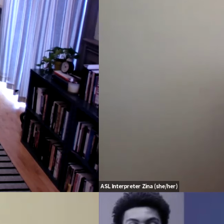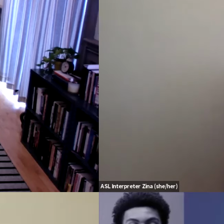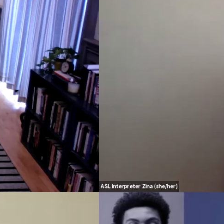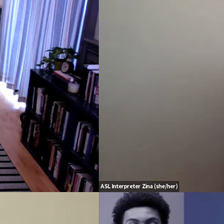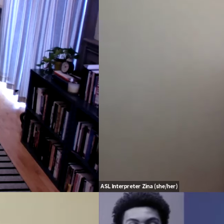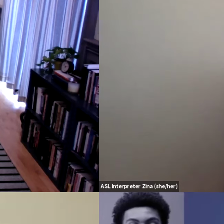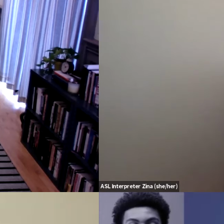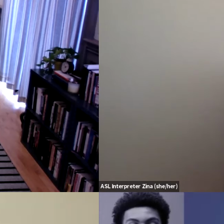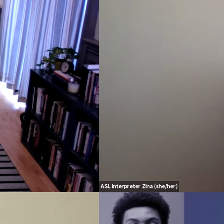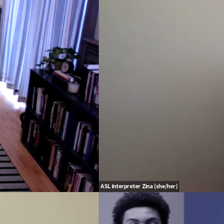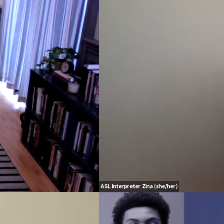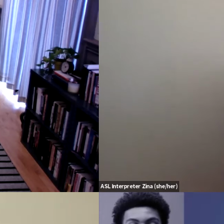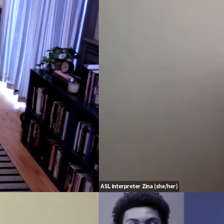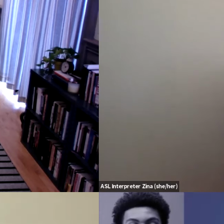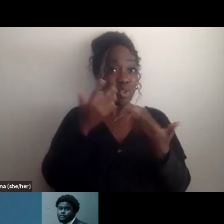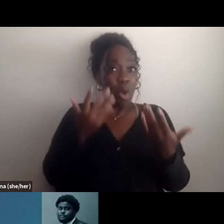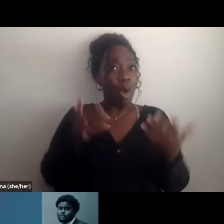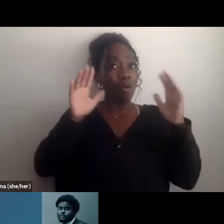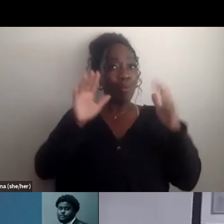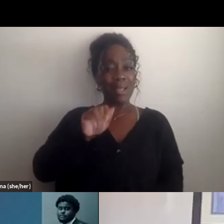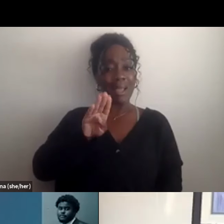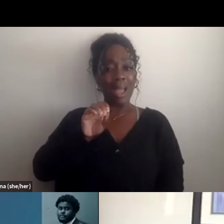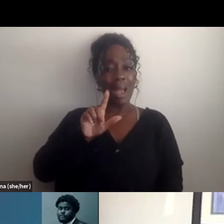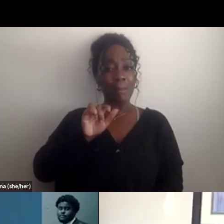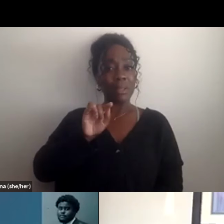right? One of the things